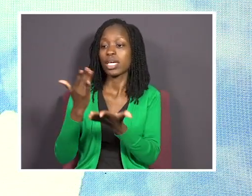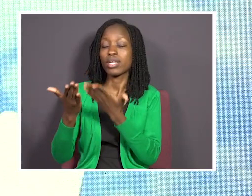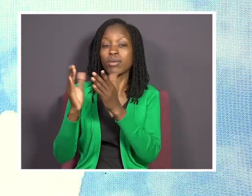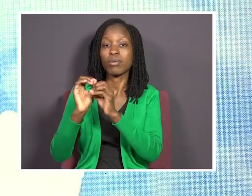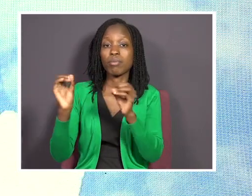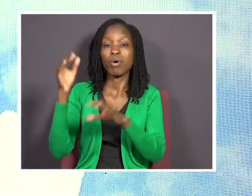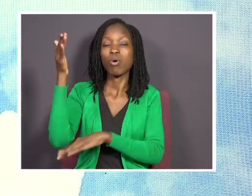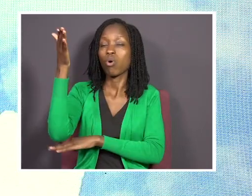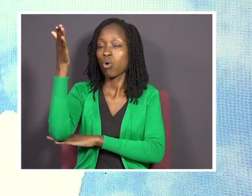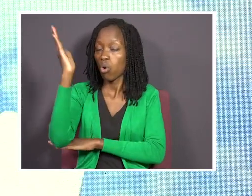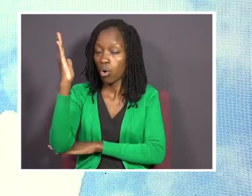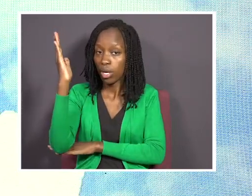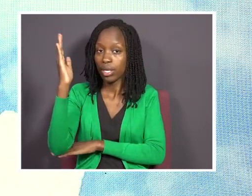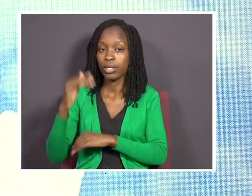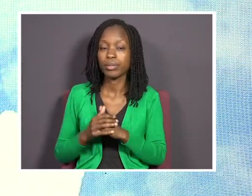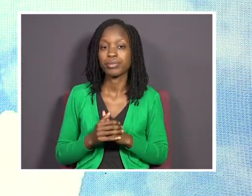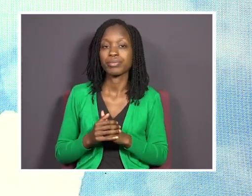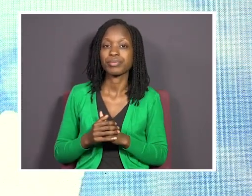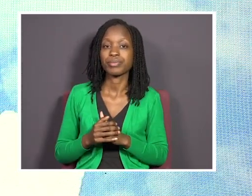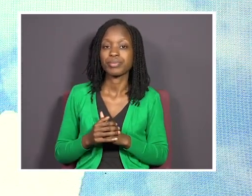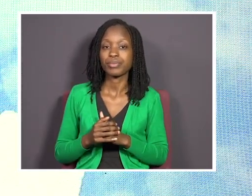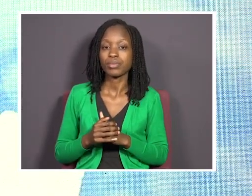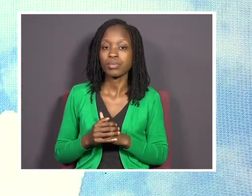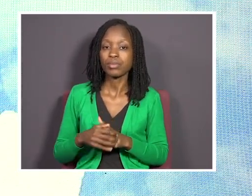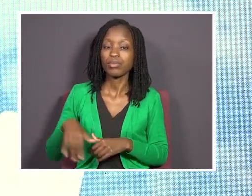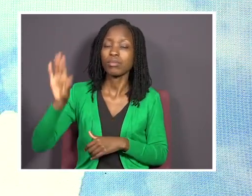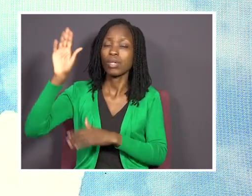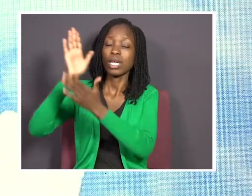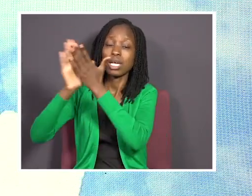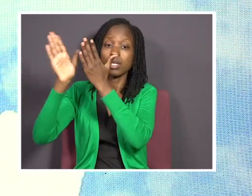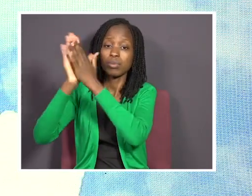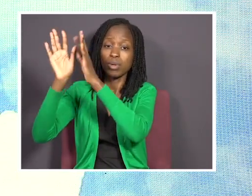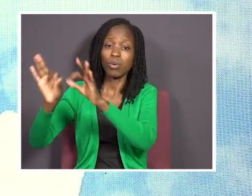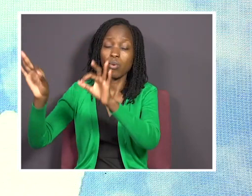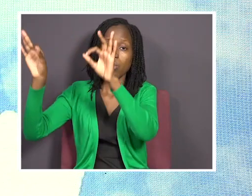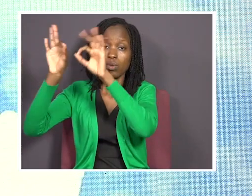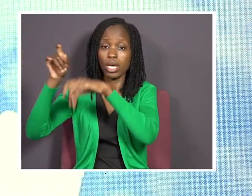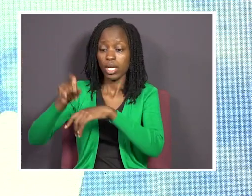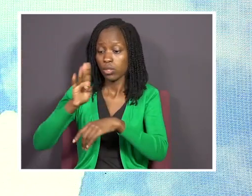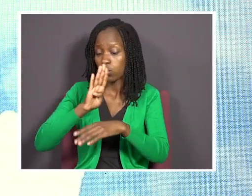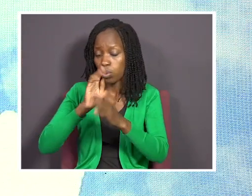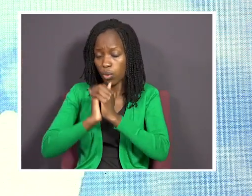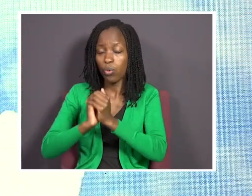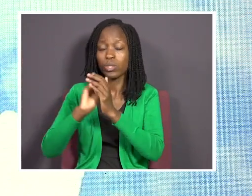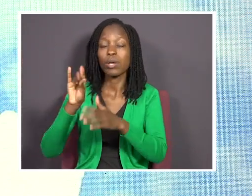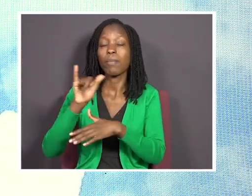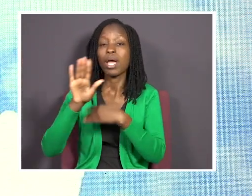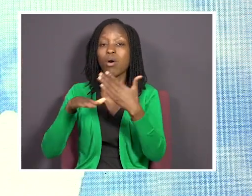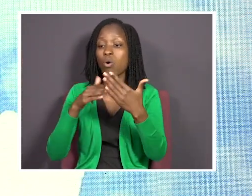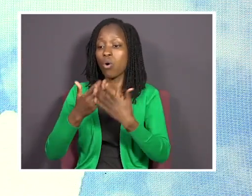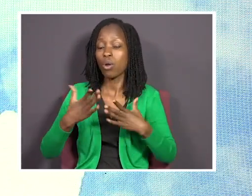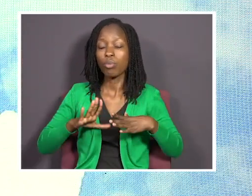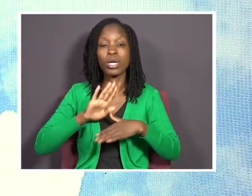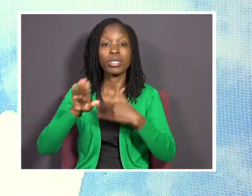he cannot be compared with anybody else, is praiseworthy and should be worshipped by all at